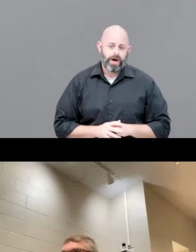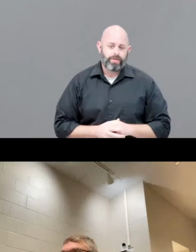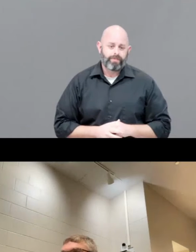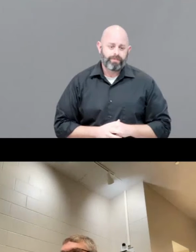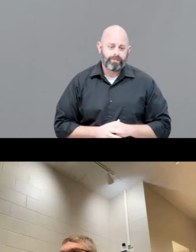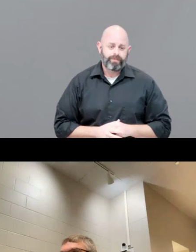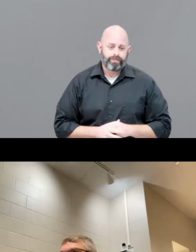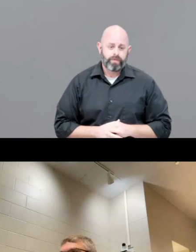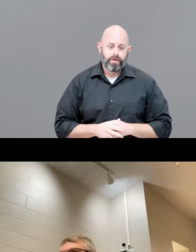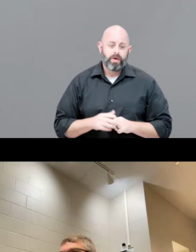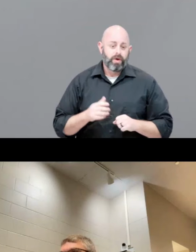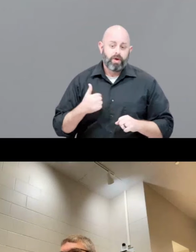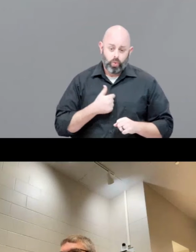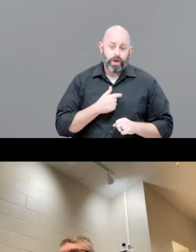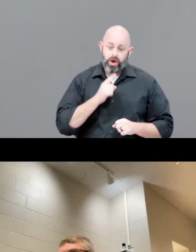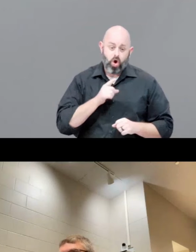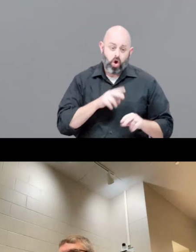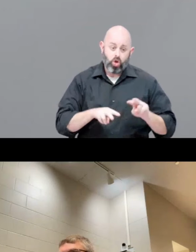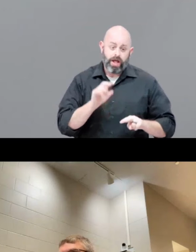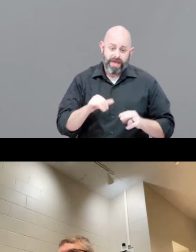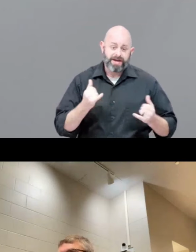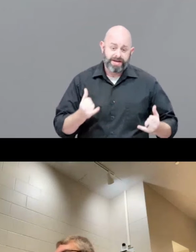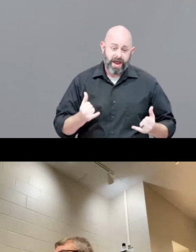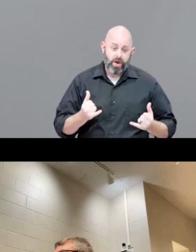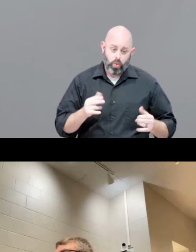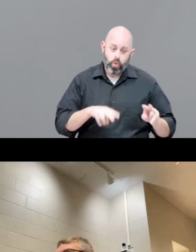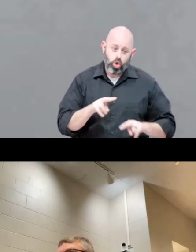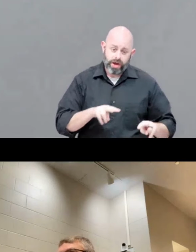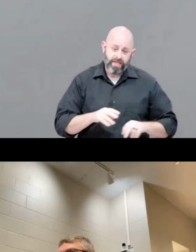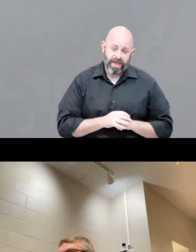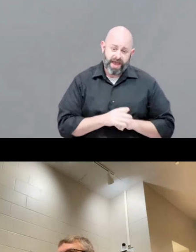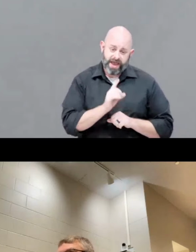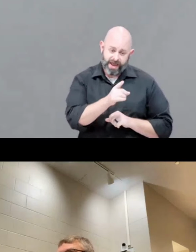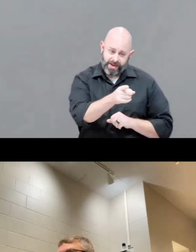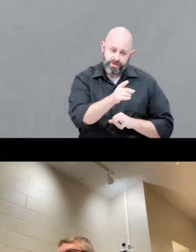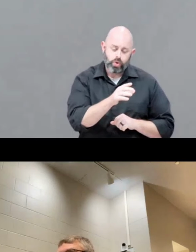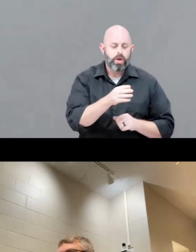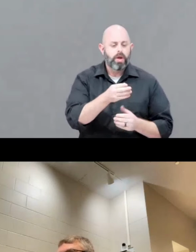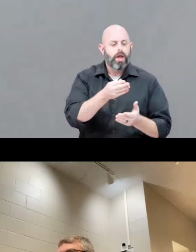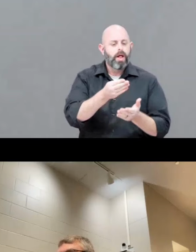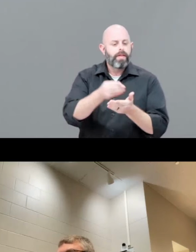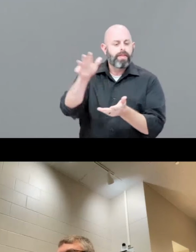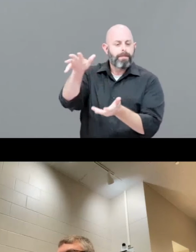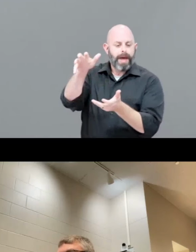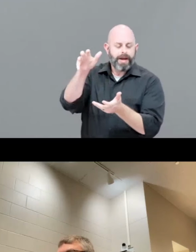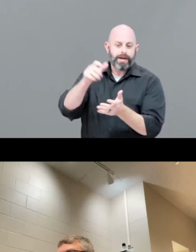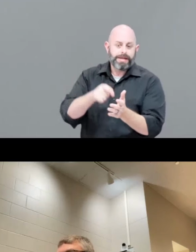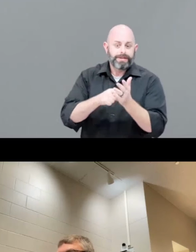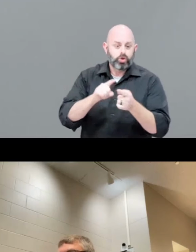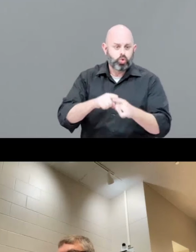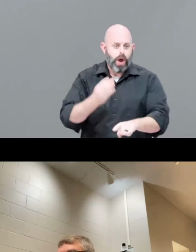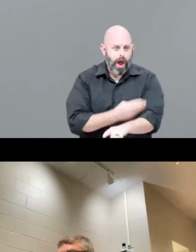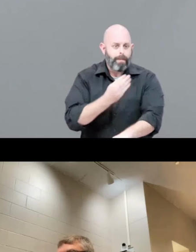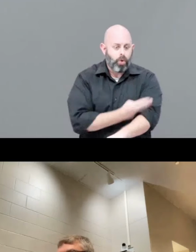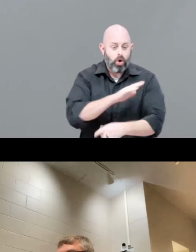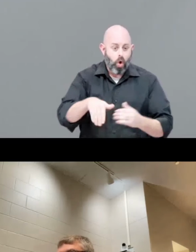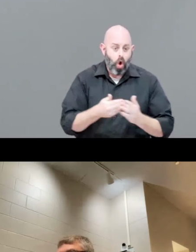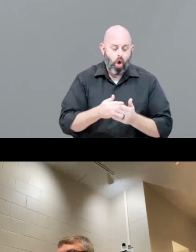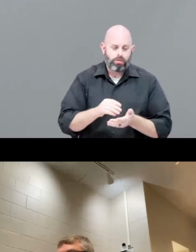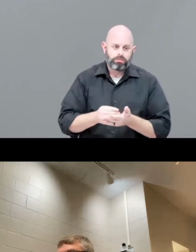So we are definitely looking at that now. So the money that it will take to upgrade those is